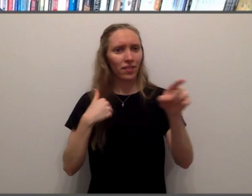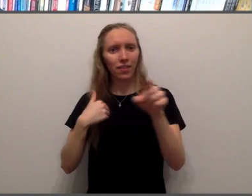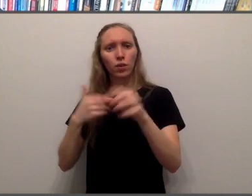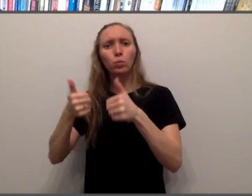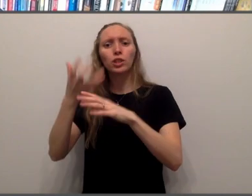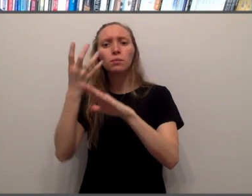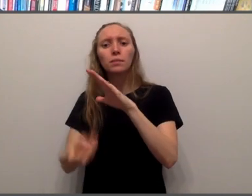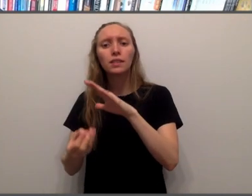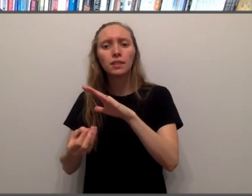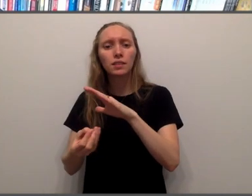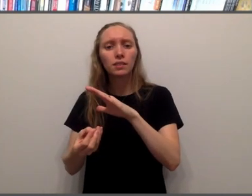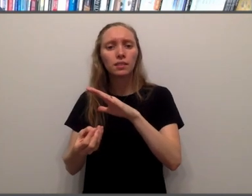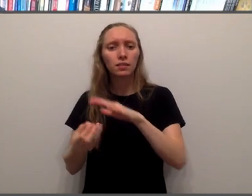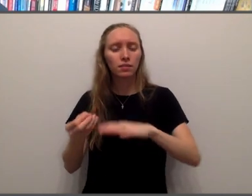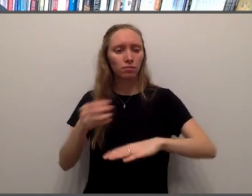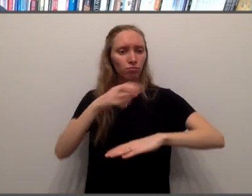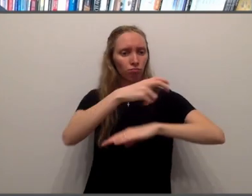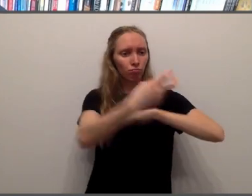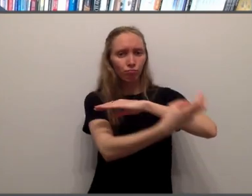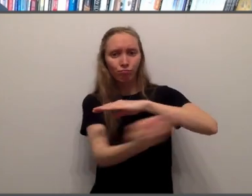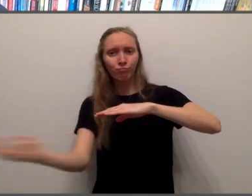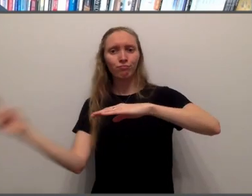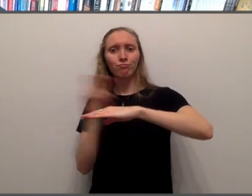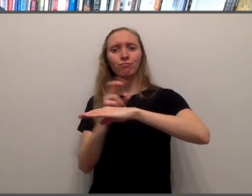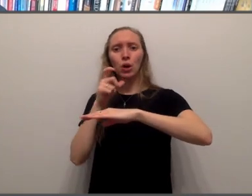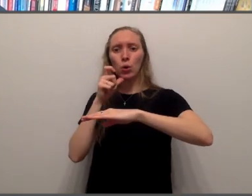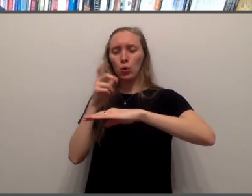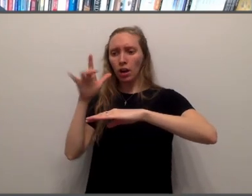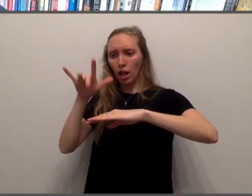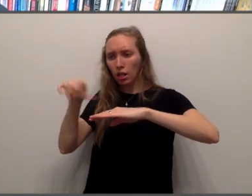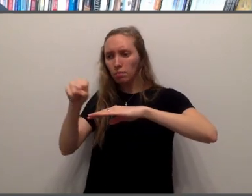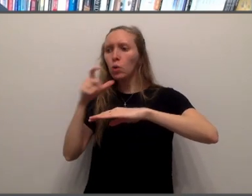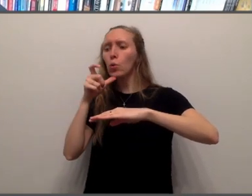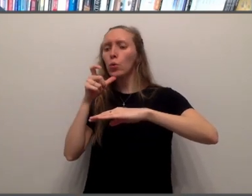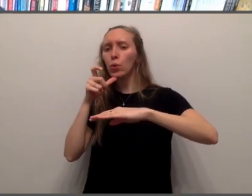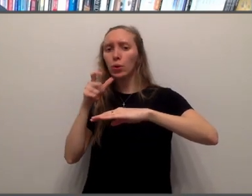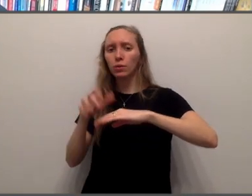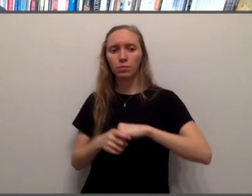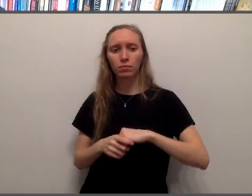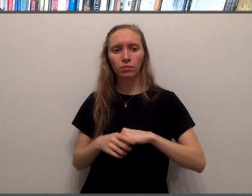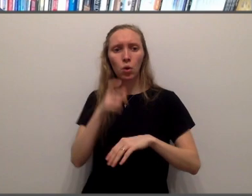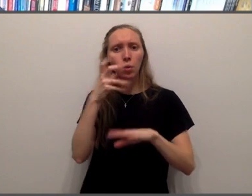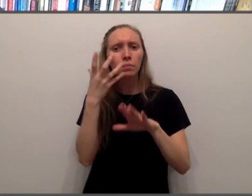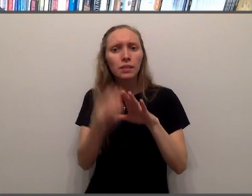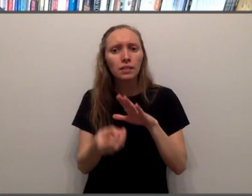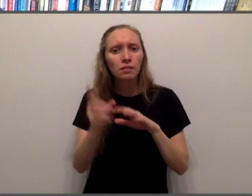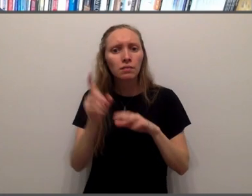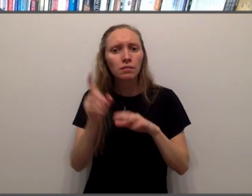disability. And our mission as a church is always to go after who's missing.